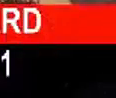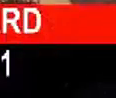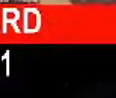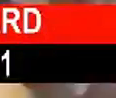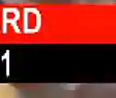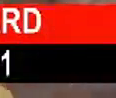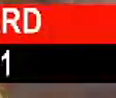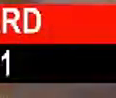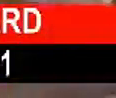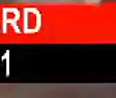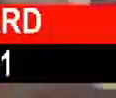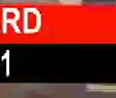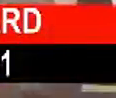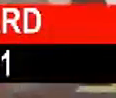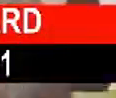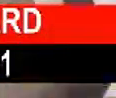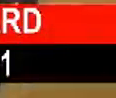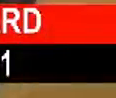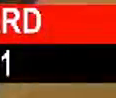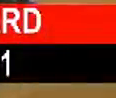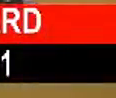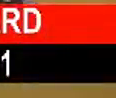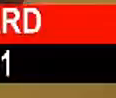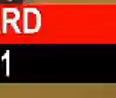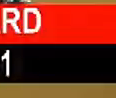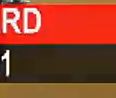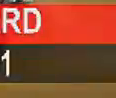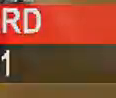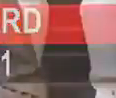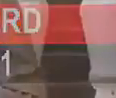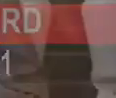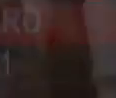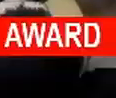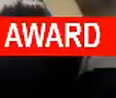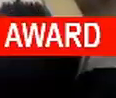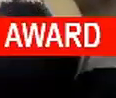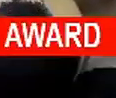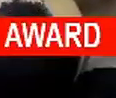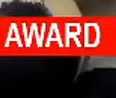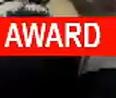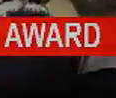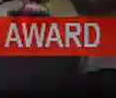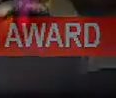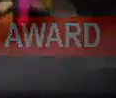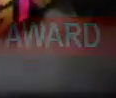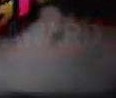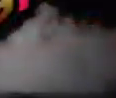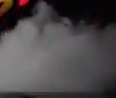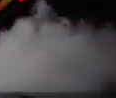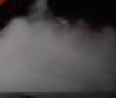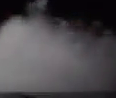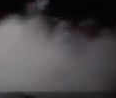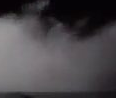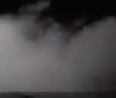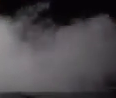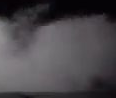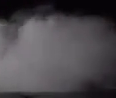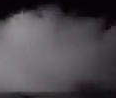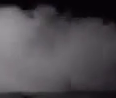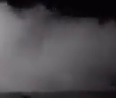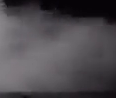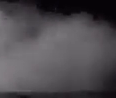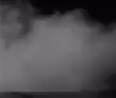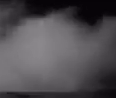ha ngoy batar la don mbeje ko dura anda mo be mele neti he baba SB Printing and